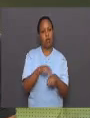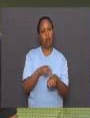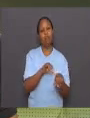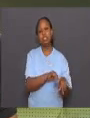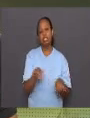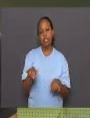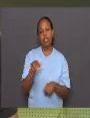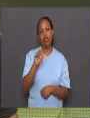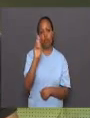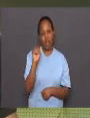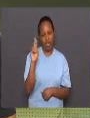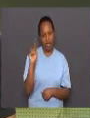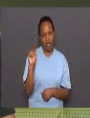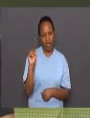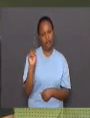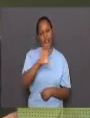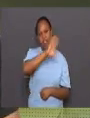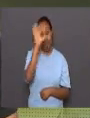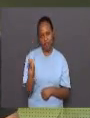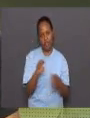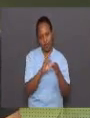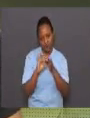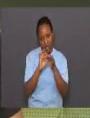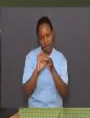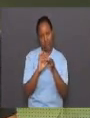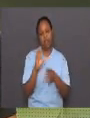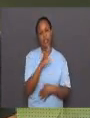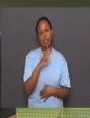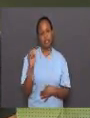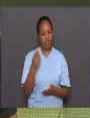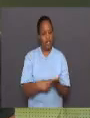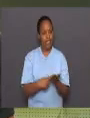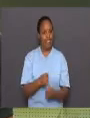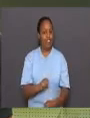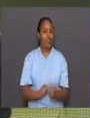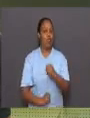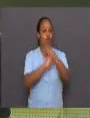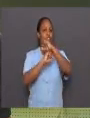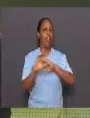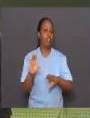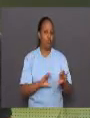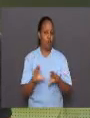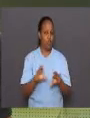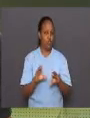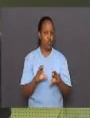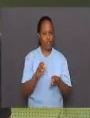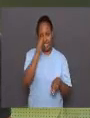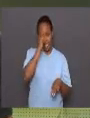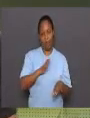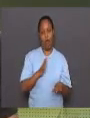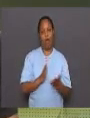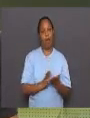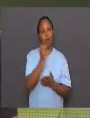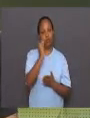United Nations and the African Union are supporting the dissemination of human